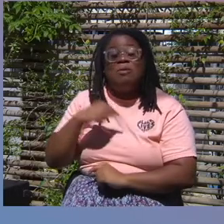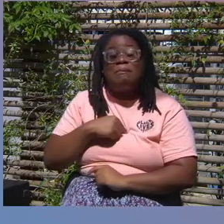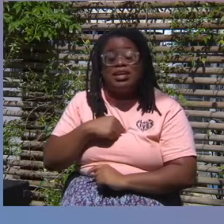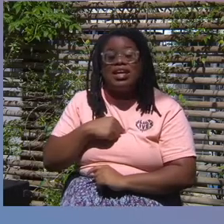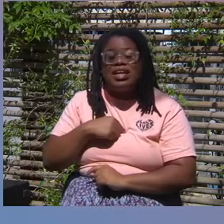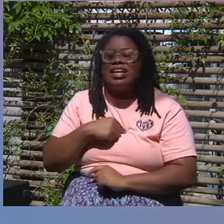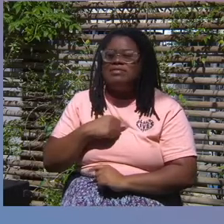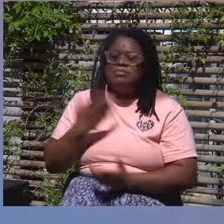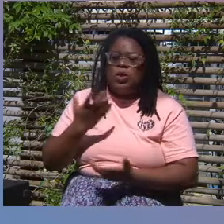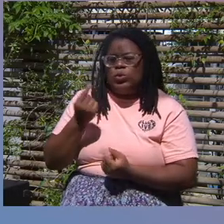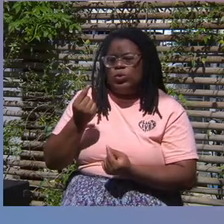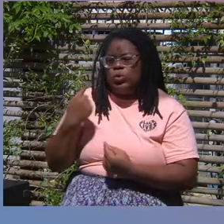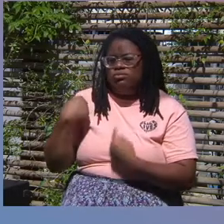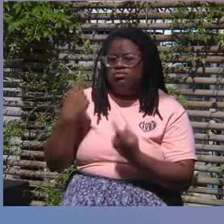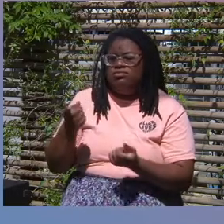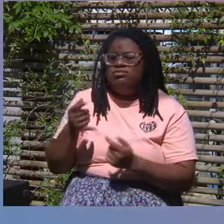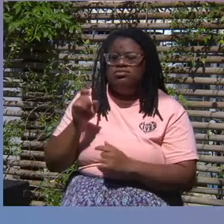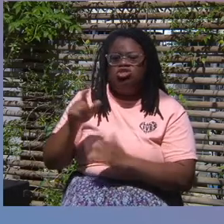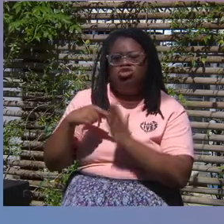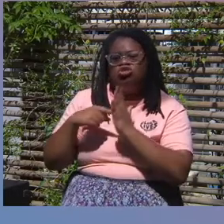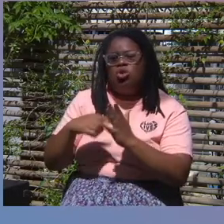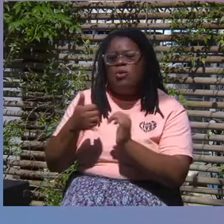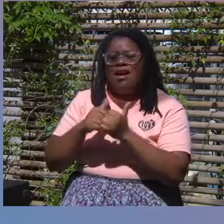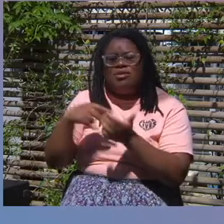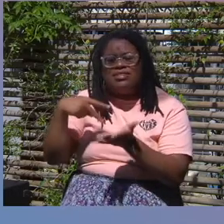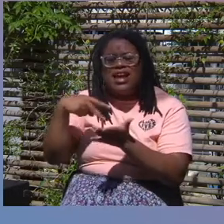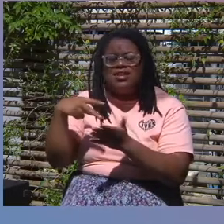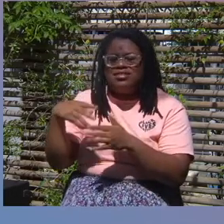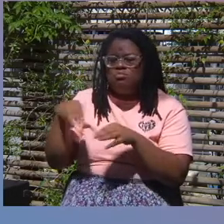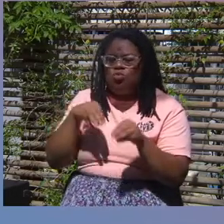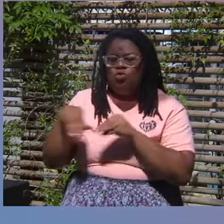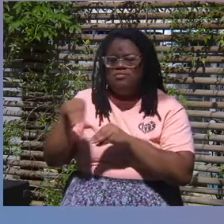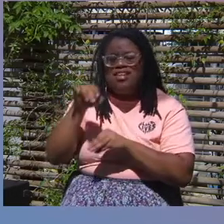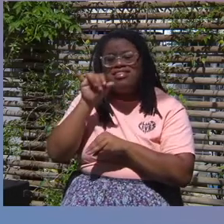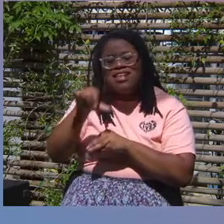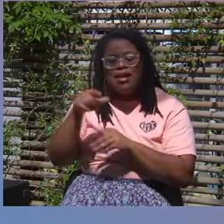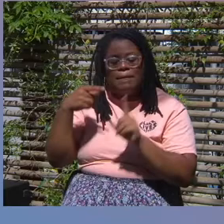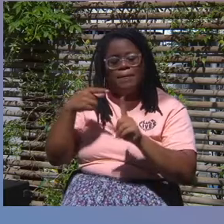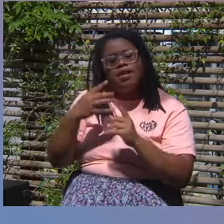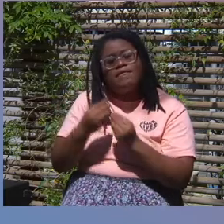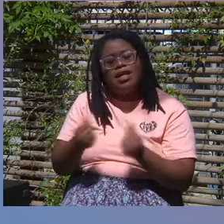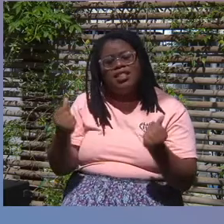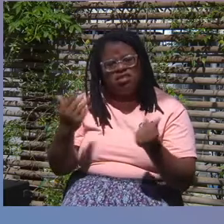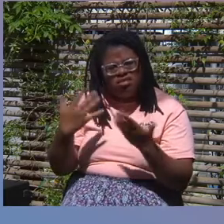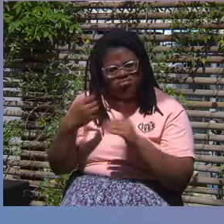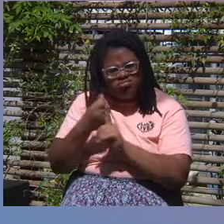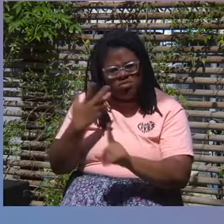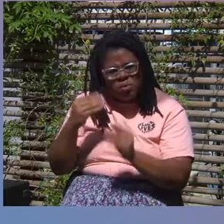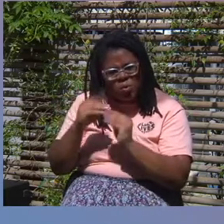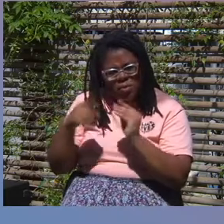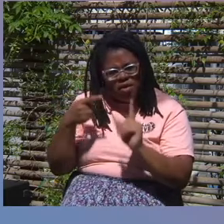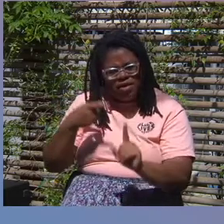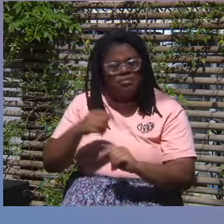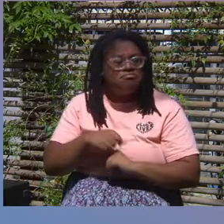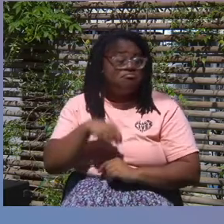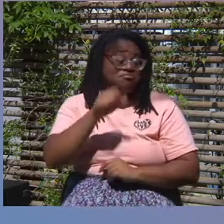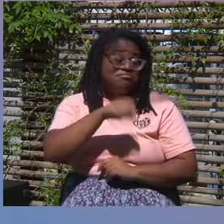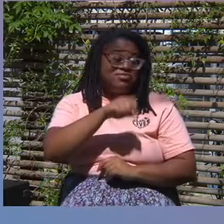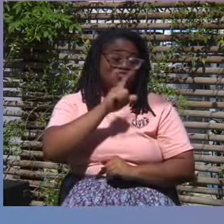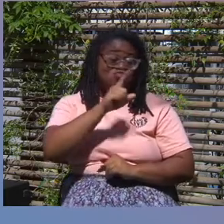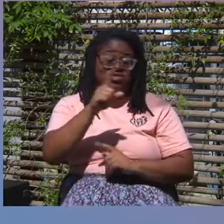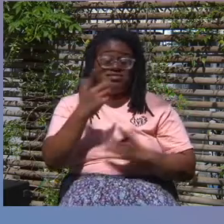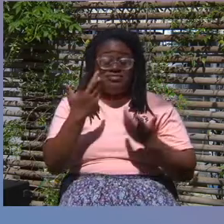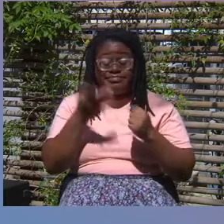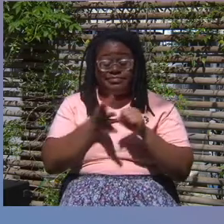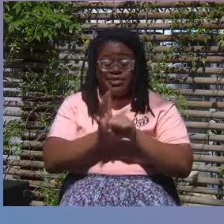it felt like what you've always done, which is show that how dance and movement can be a source of healing and wellness. Could you talk more about that? Yeah. Well, you know, the